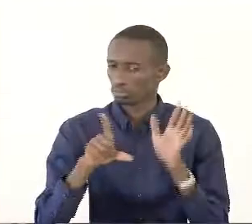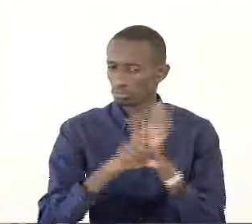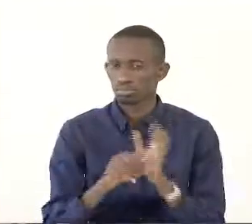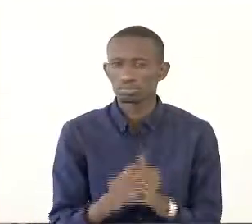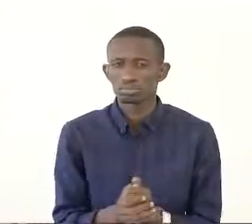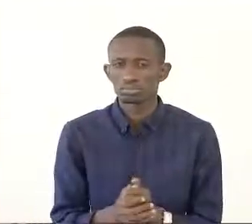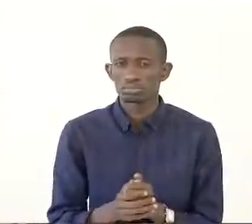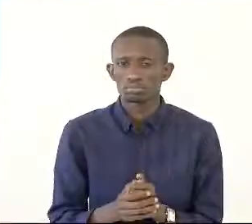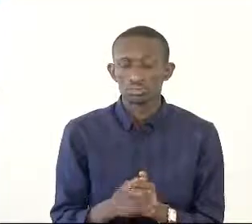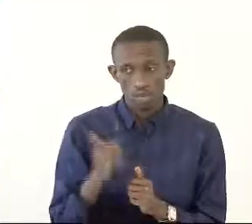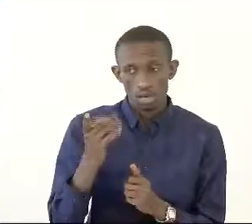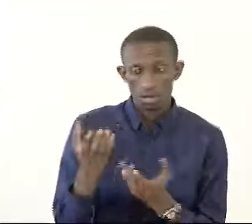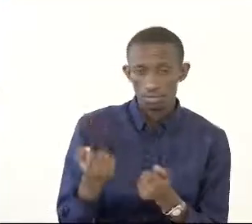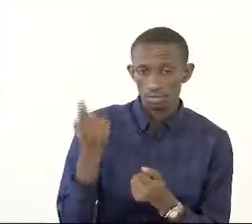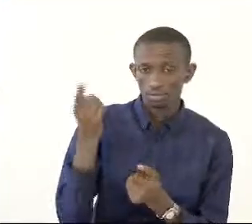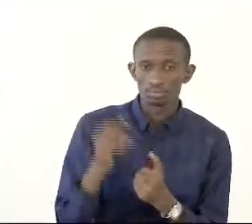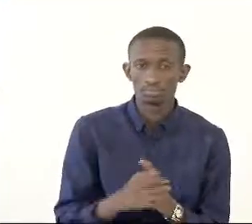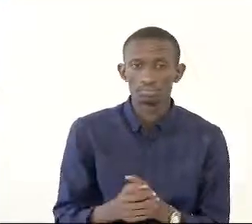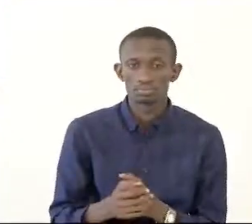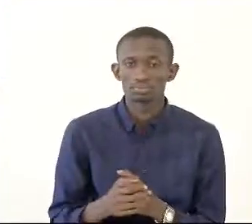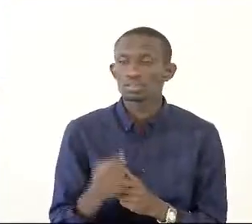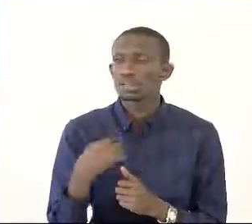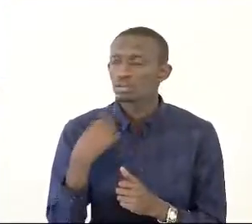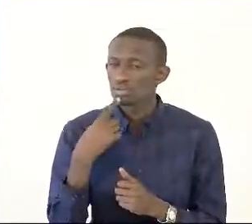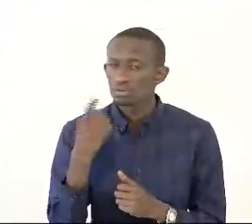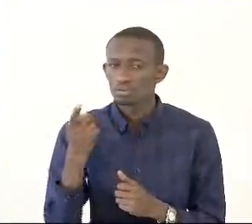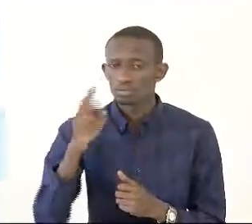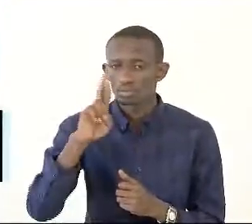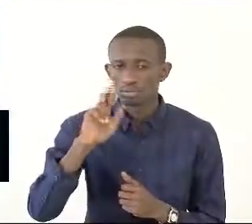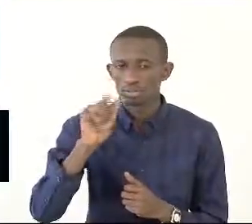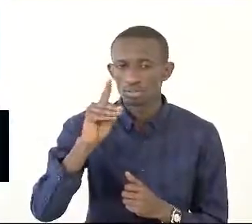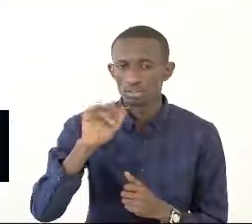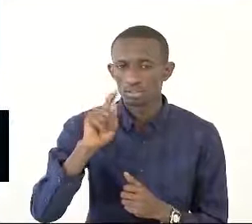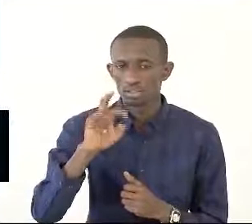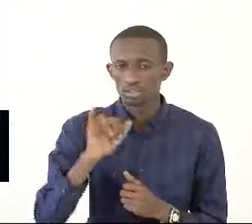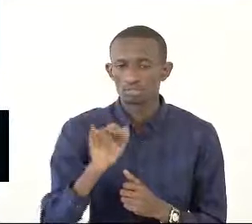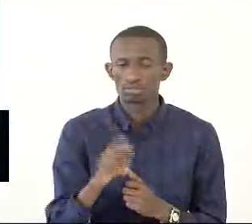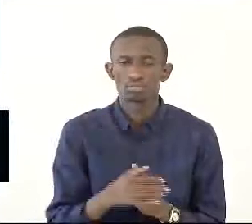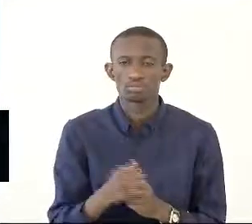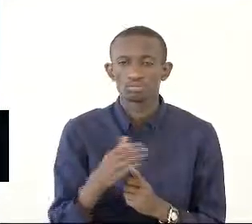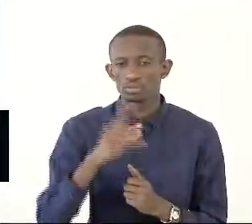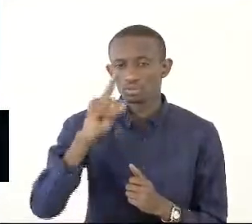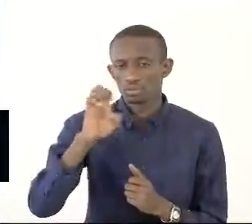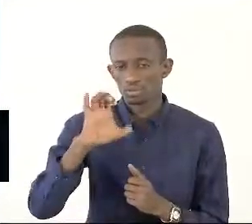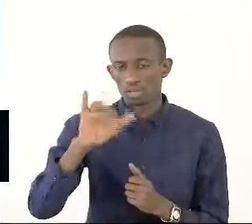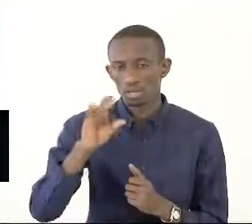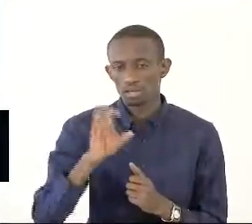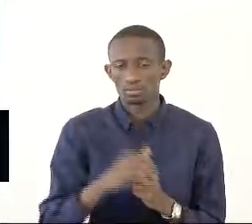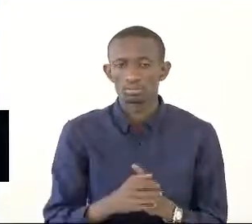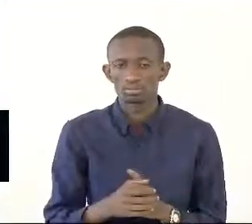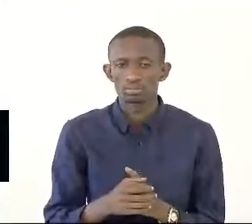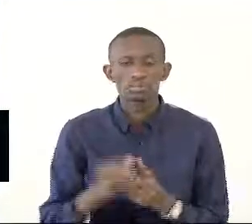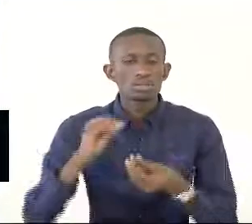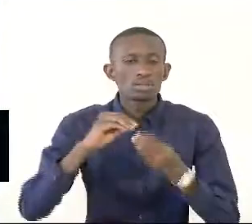is what we are having. Here is what I'm saying, that radioactive decay is a spontaneous and random process. So the number